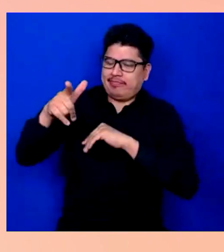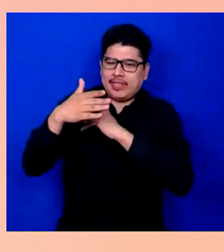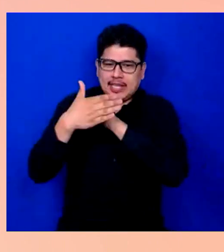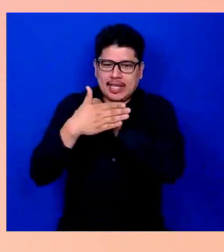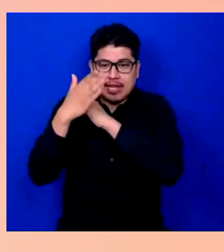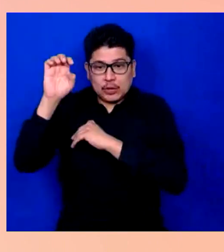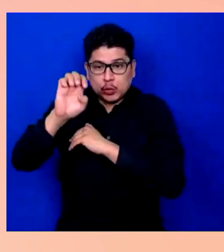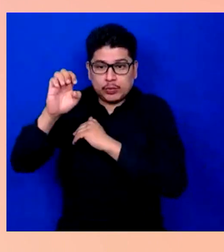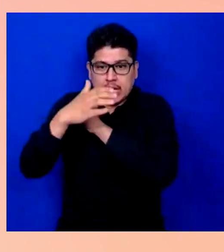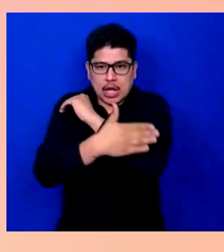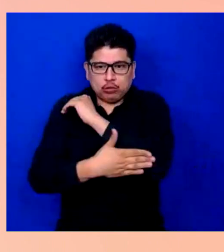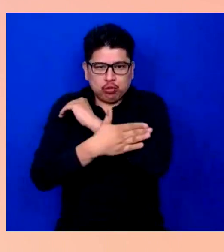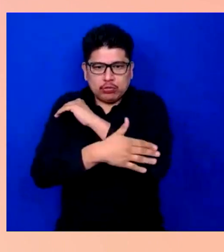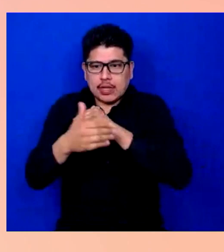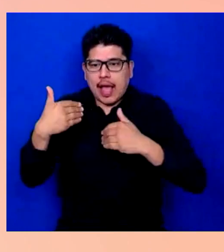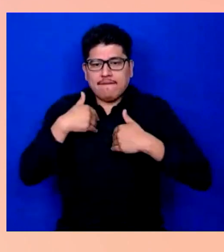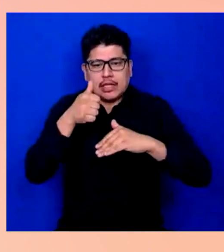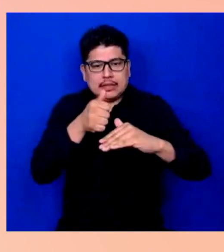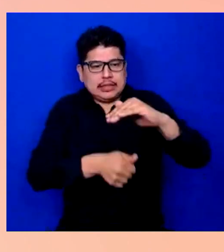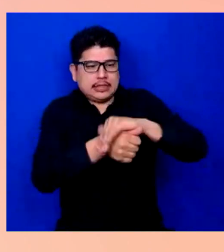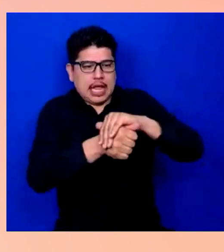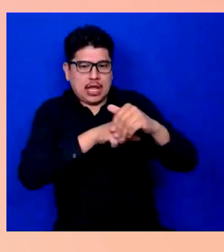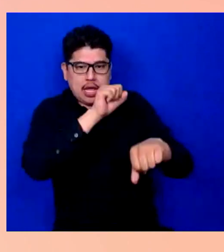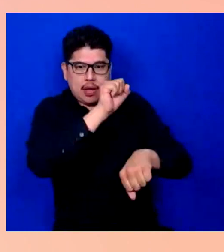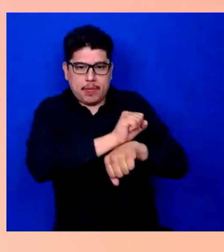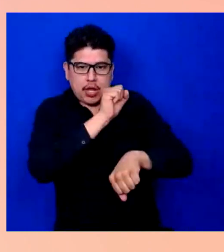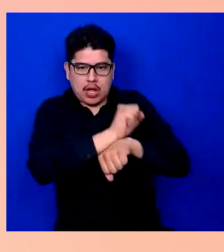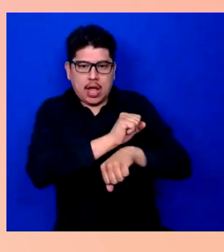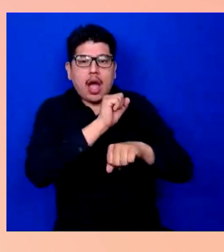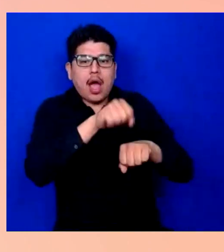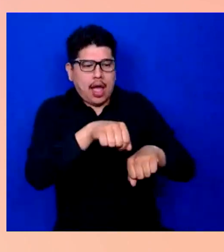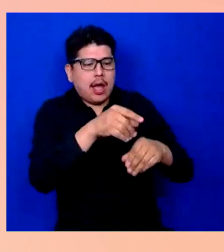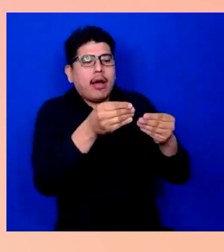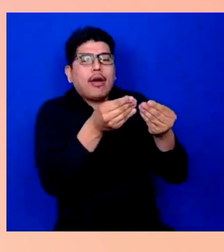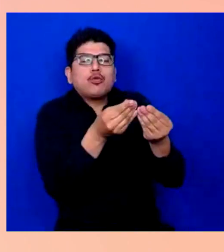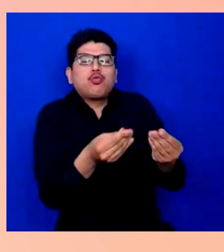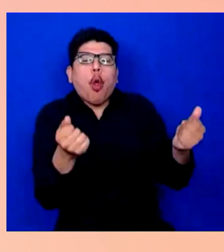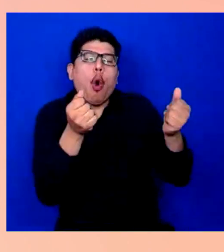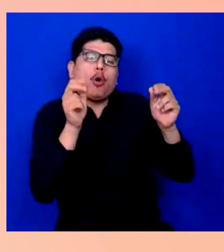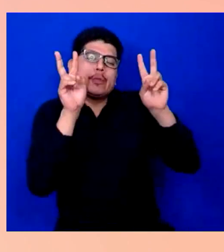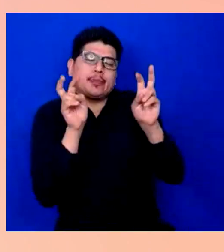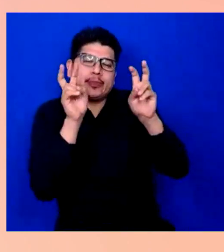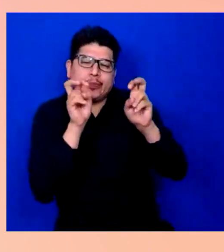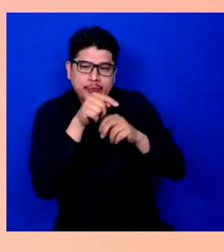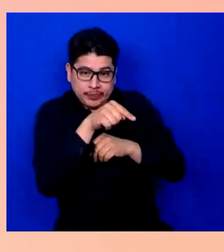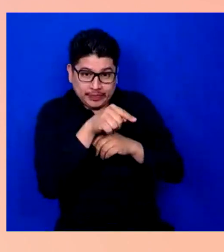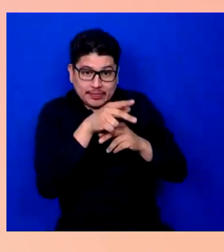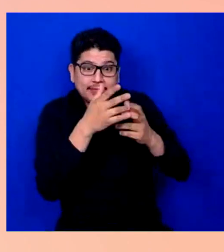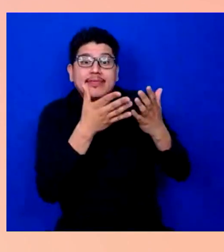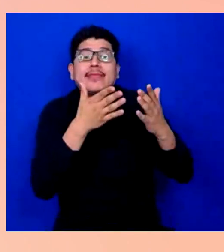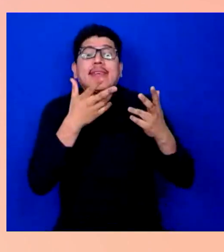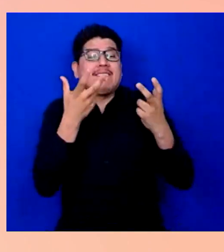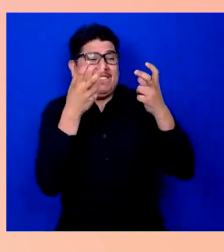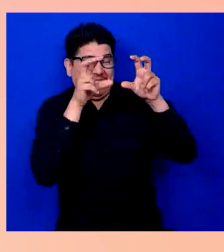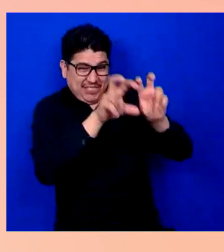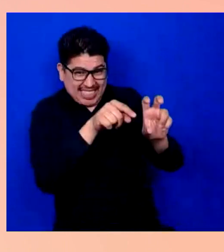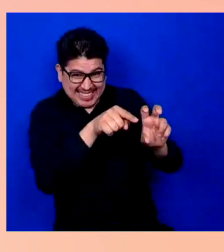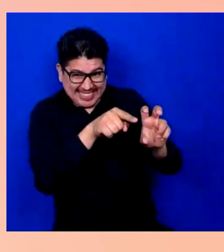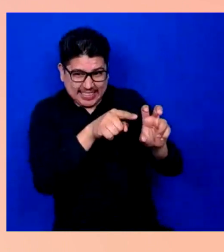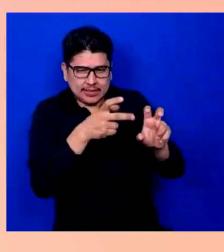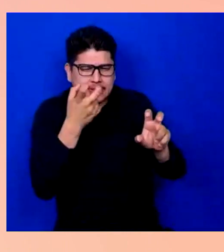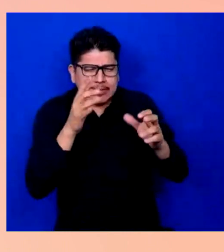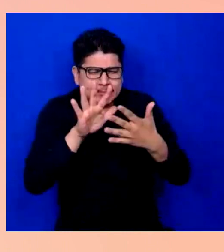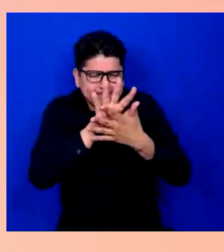a potential solution that they should invest on, and there is not a clear transition towards the open